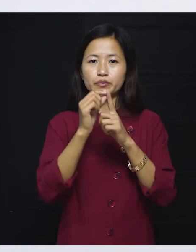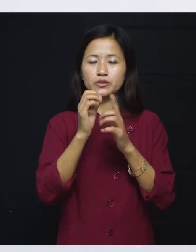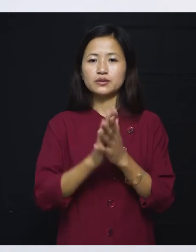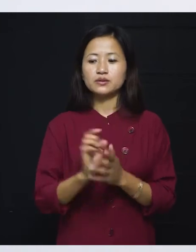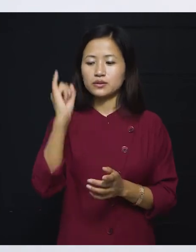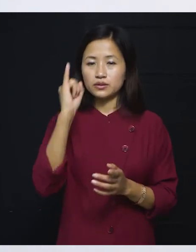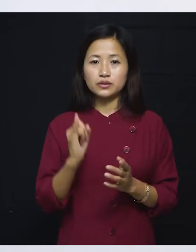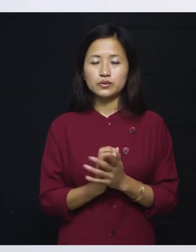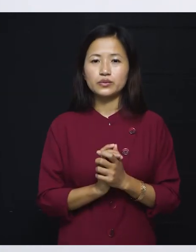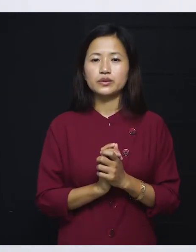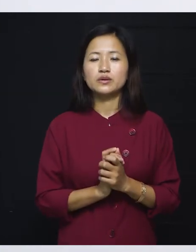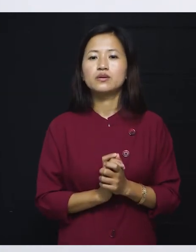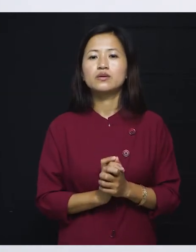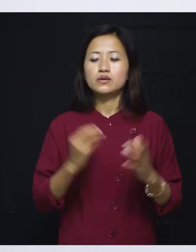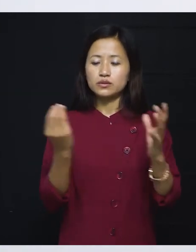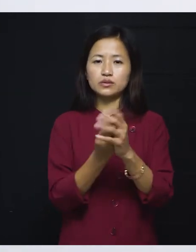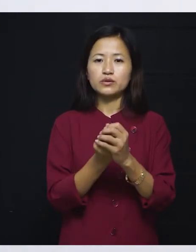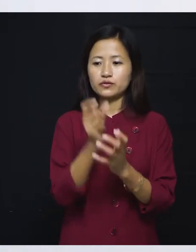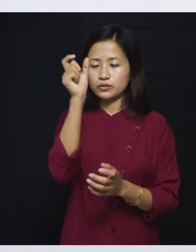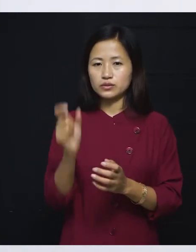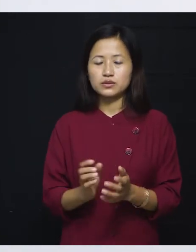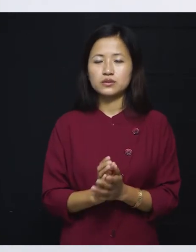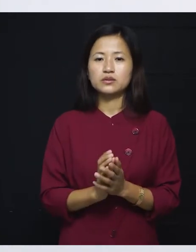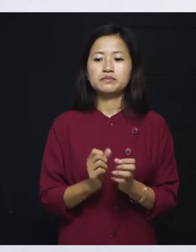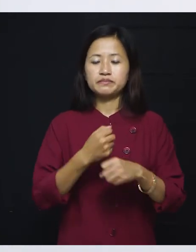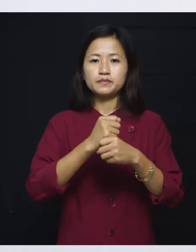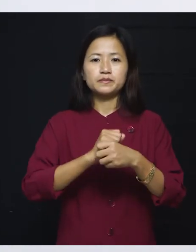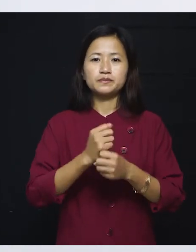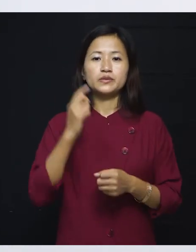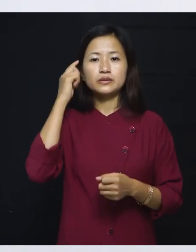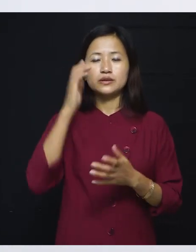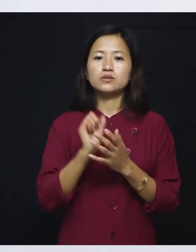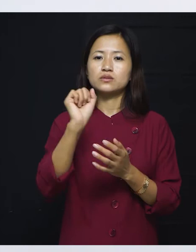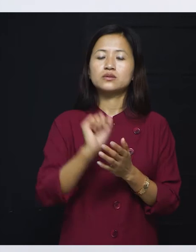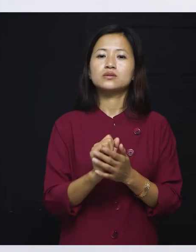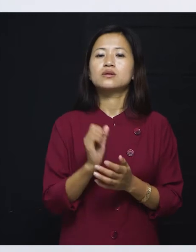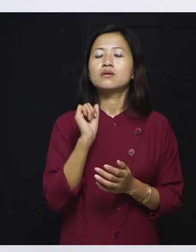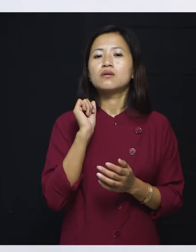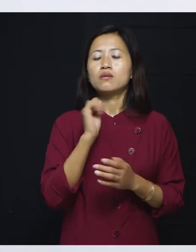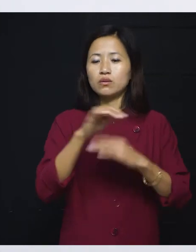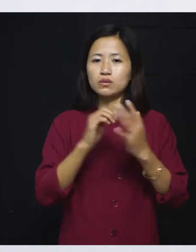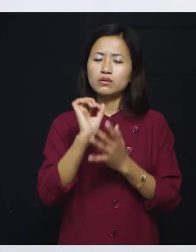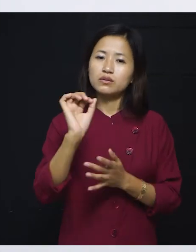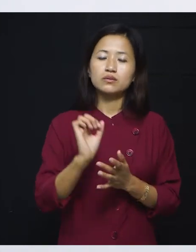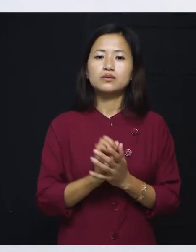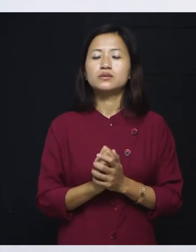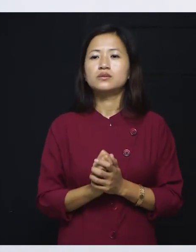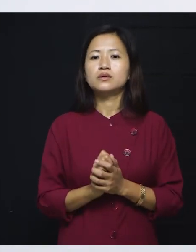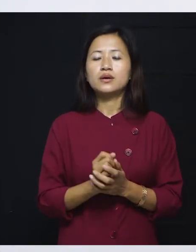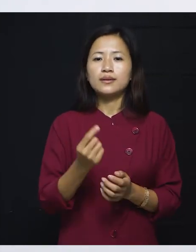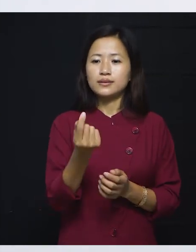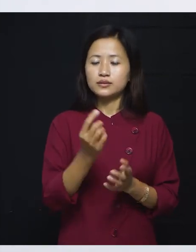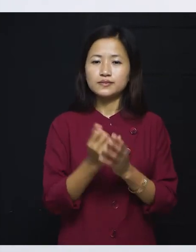the weaker group of words. It does not make sense on its own. A clause is a little stronger than